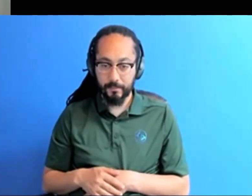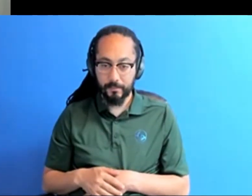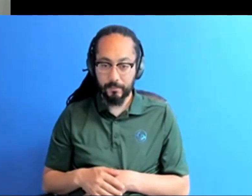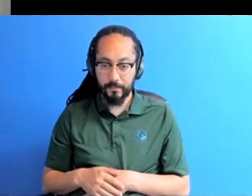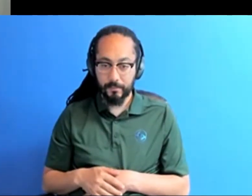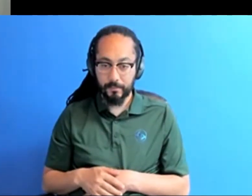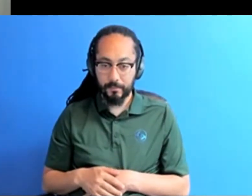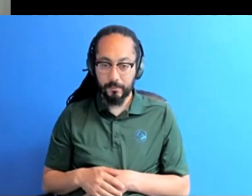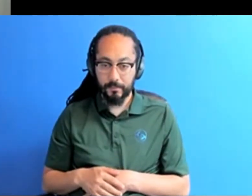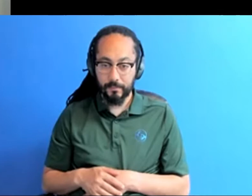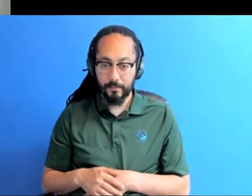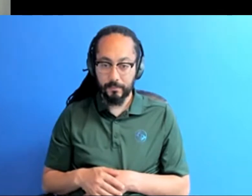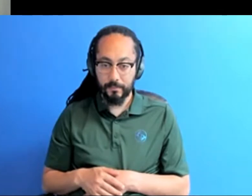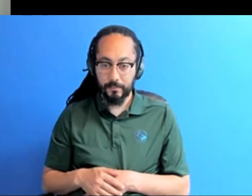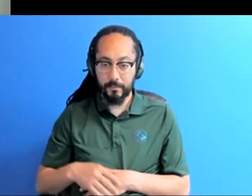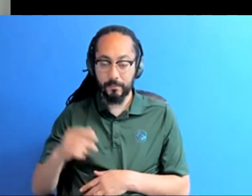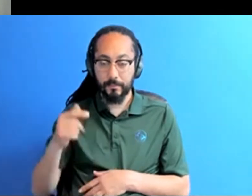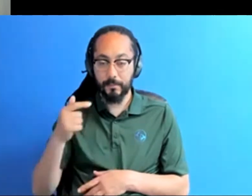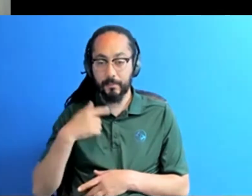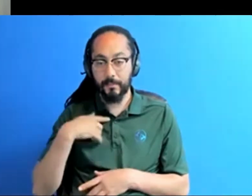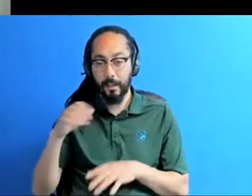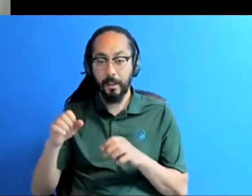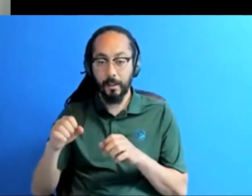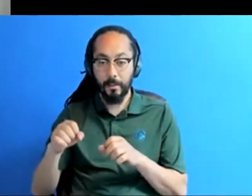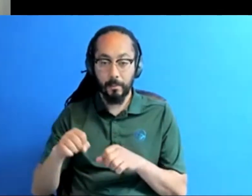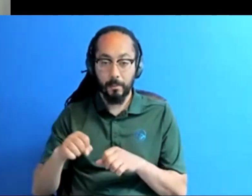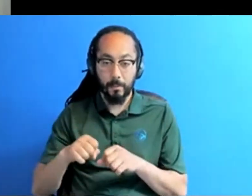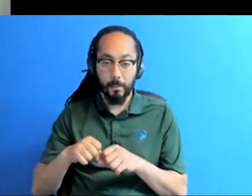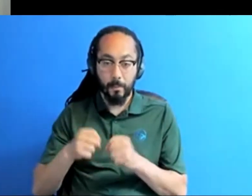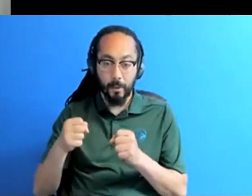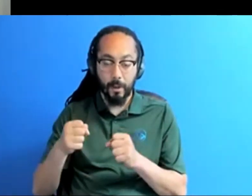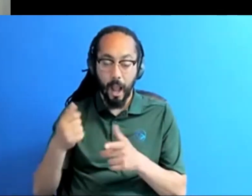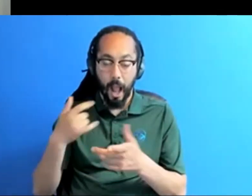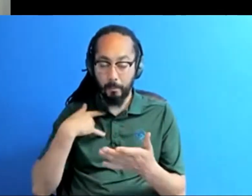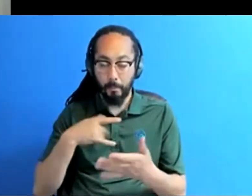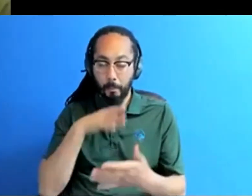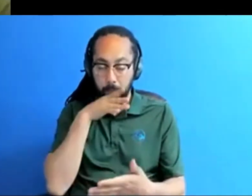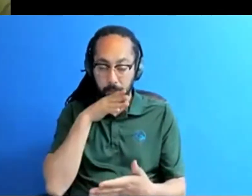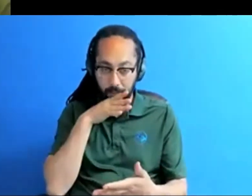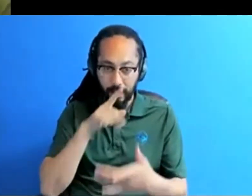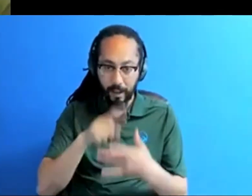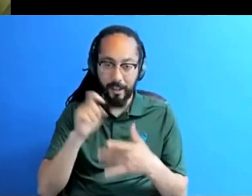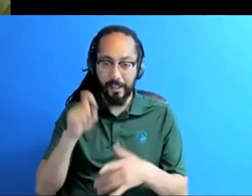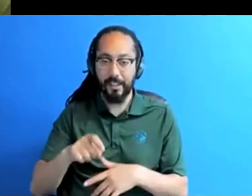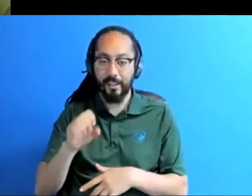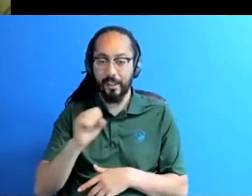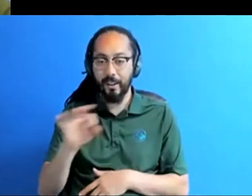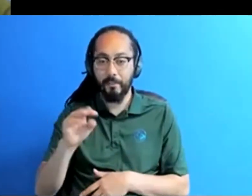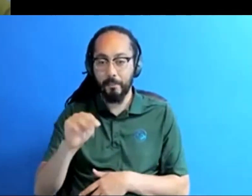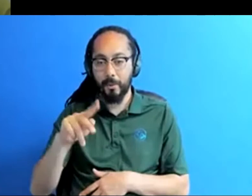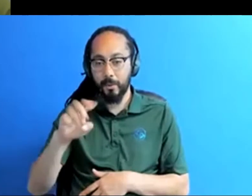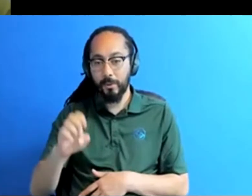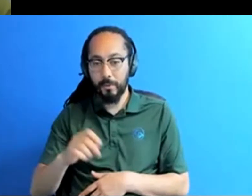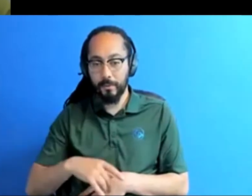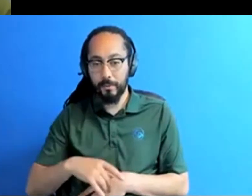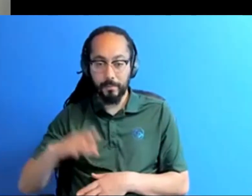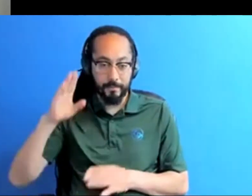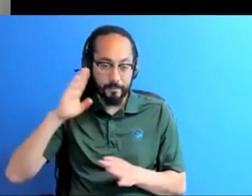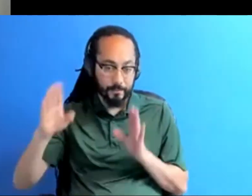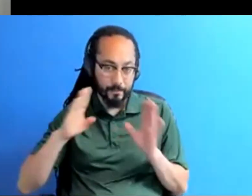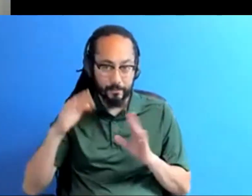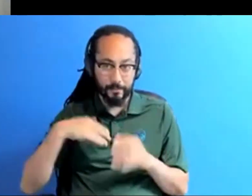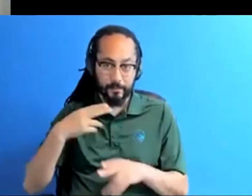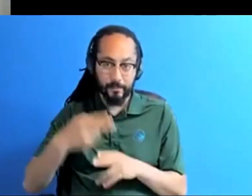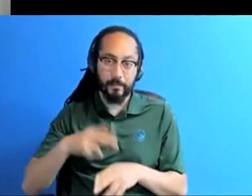I've broken the thing of somebody speaking before they've unmuted themselves. Hi, everyone. I'm